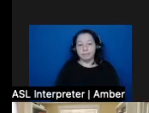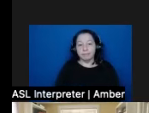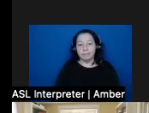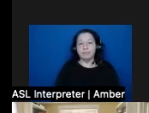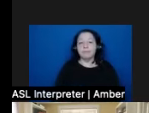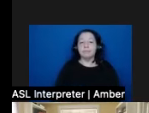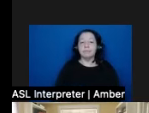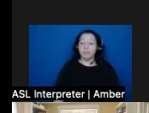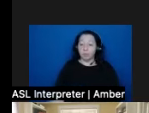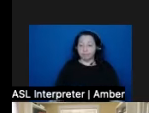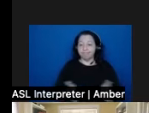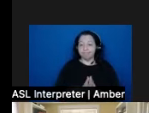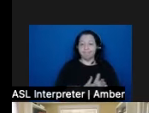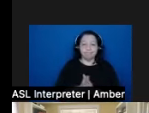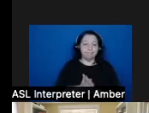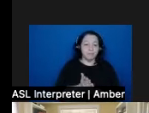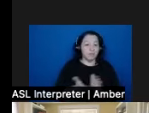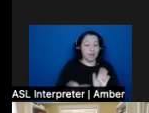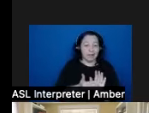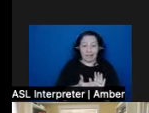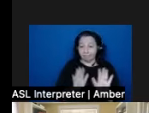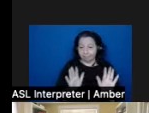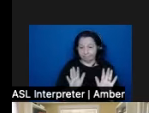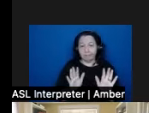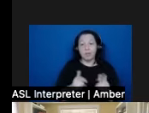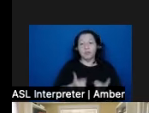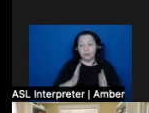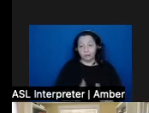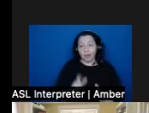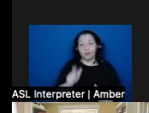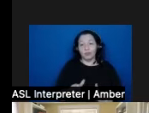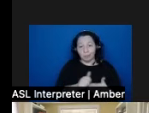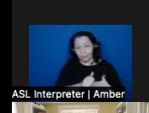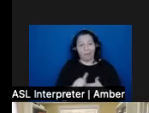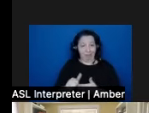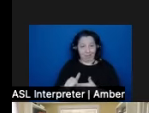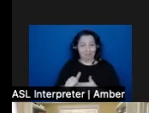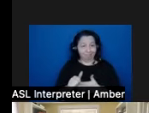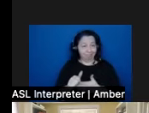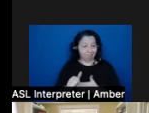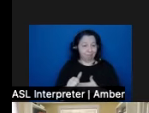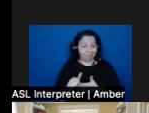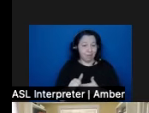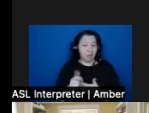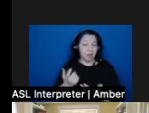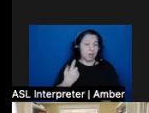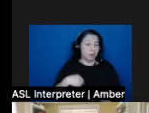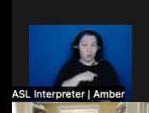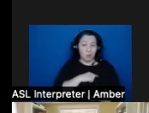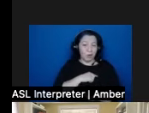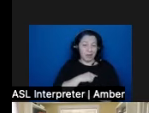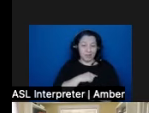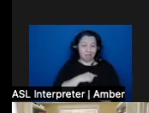So again, survivors should be the ones in the driver's seat. And so what we're looking at here is a